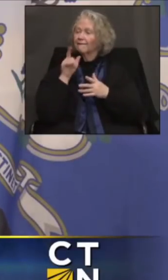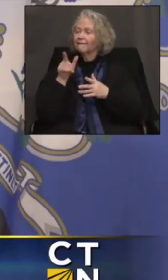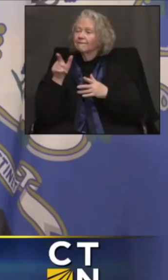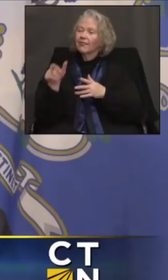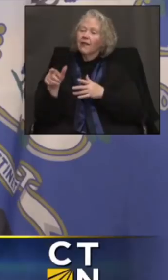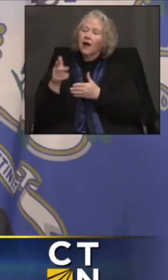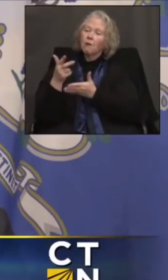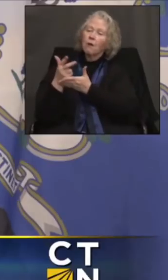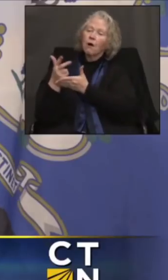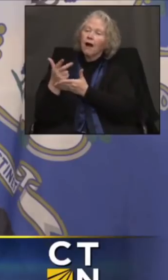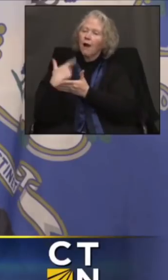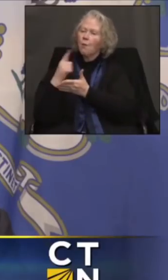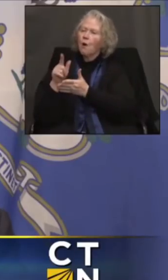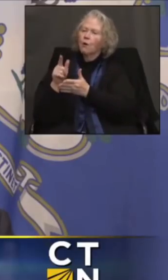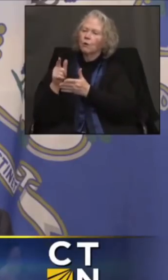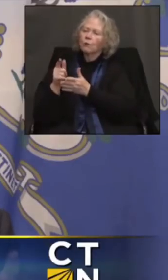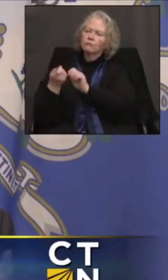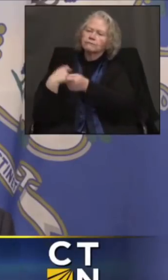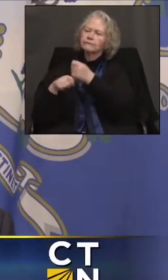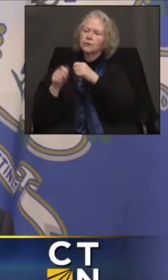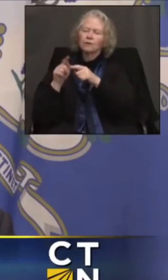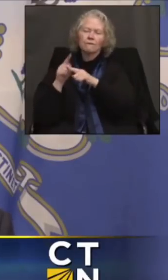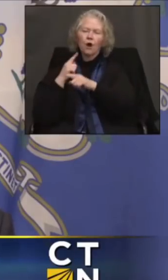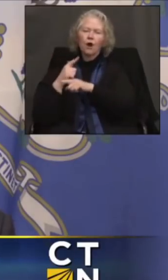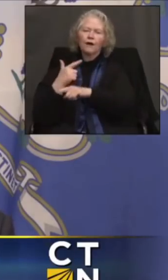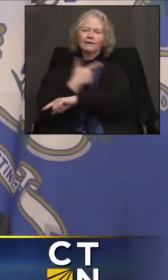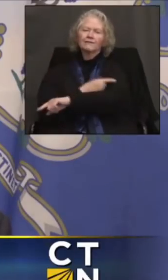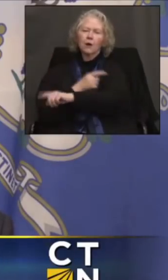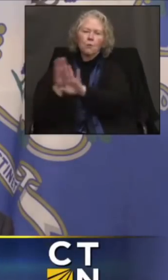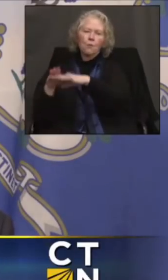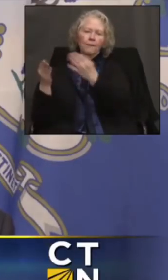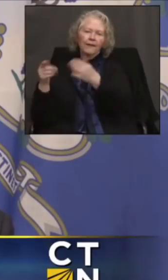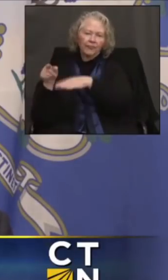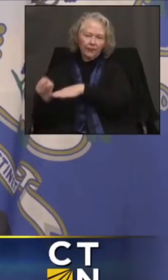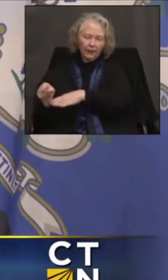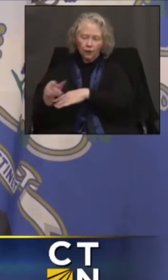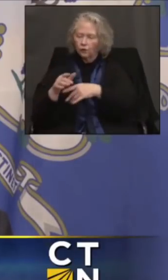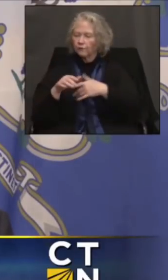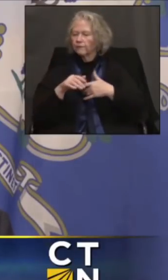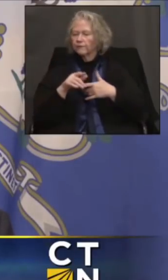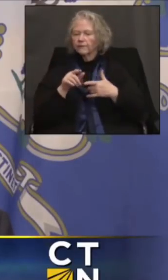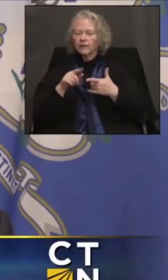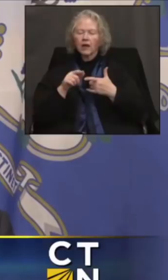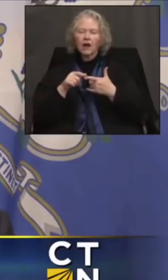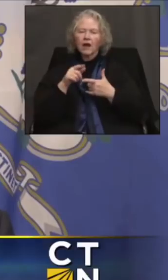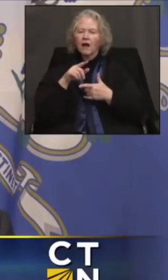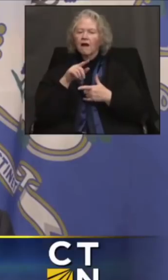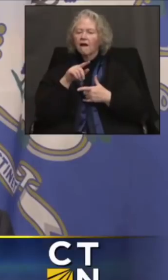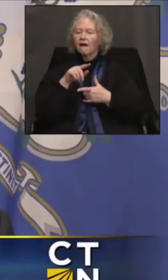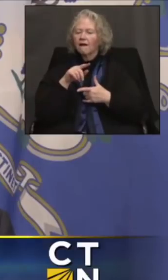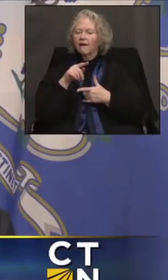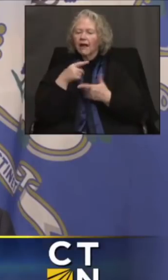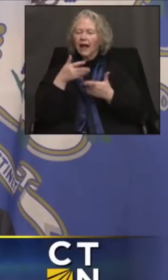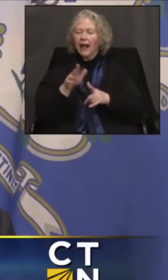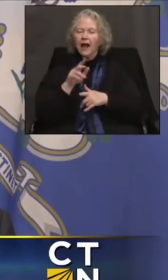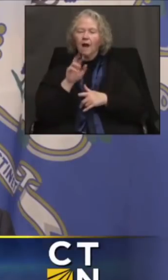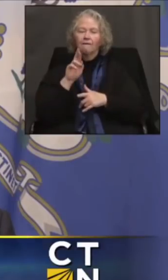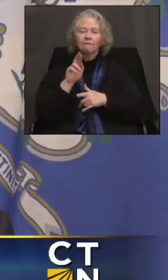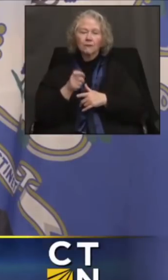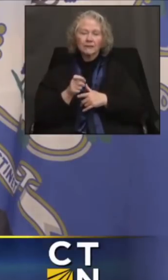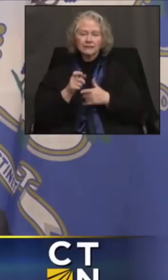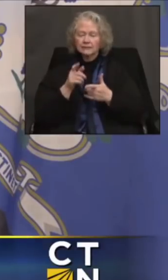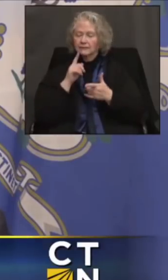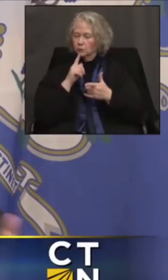vaccination center, those that allow us to make sure pharmacists can continue to give you a jab, a shot in the arm, and